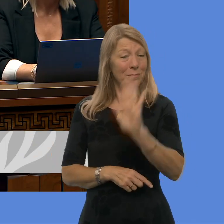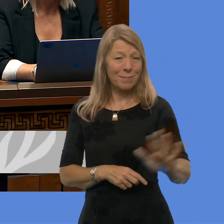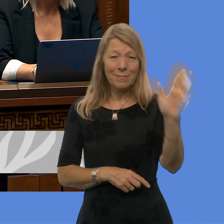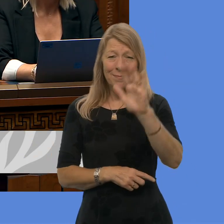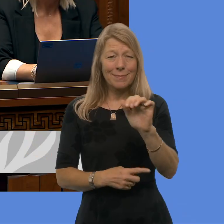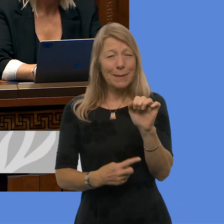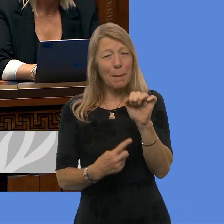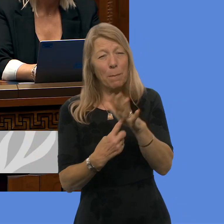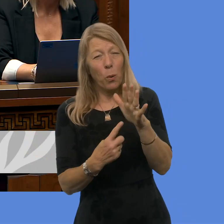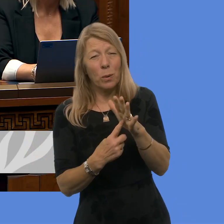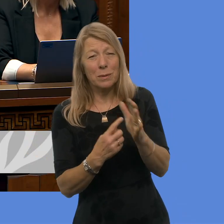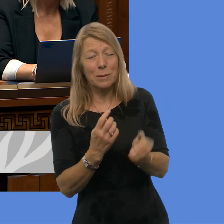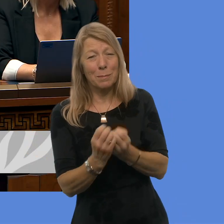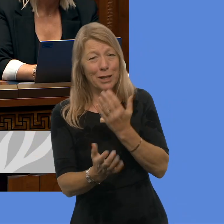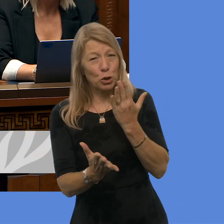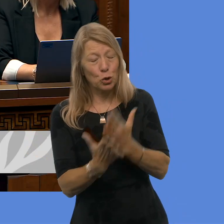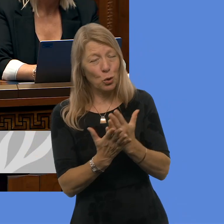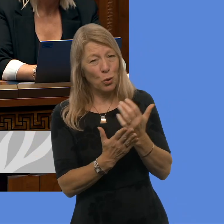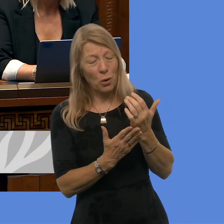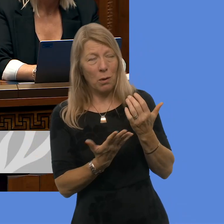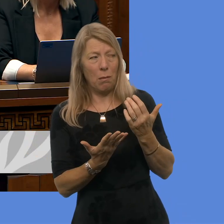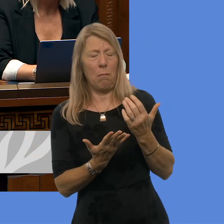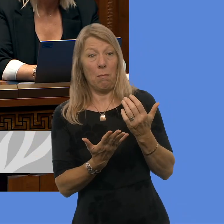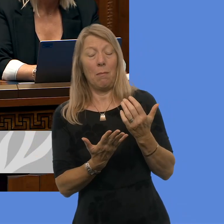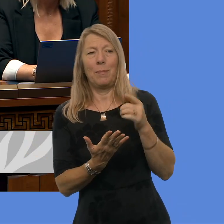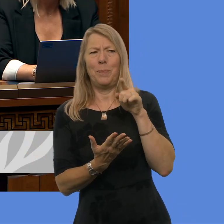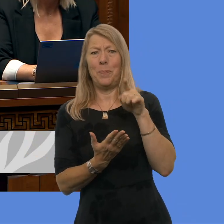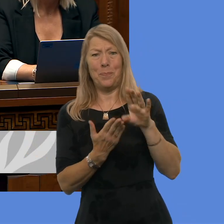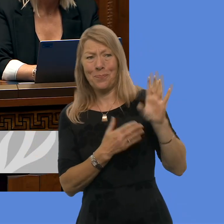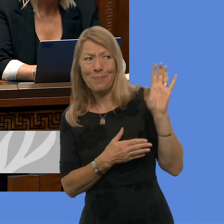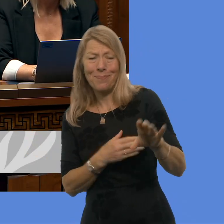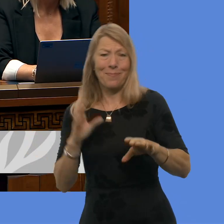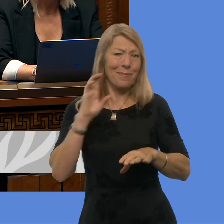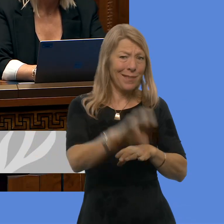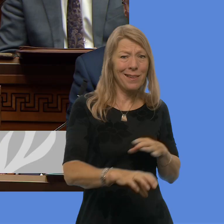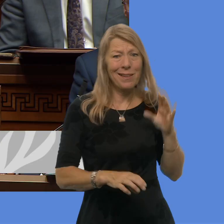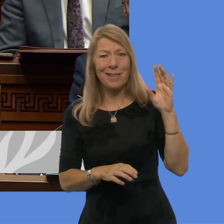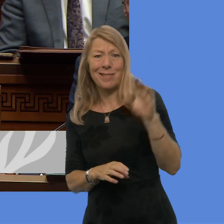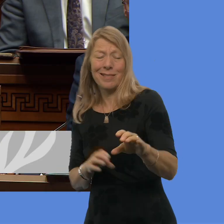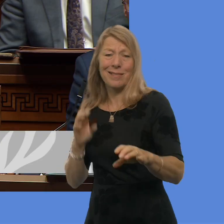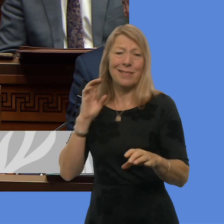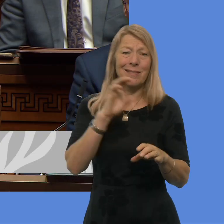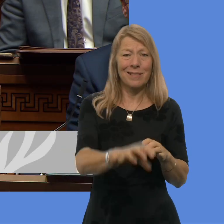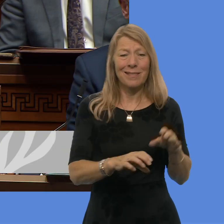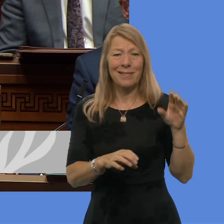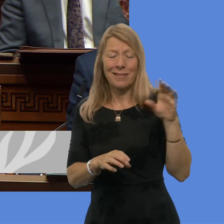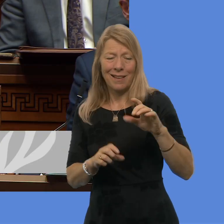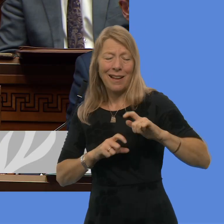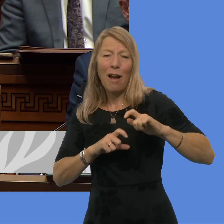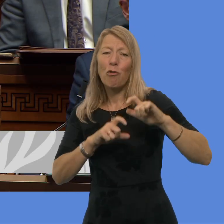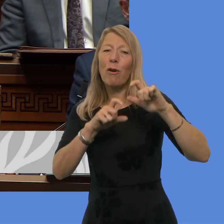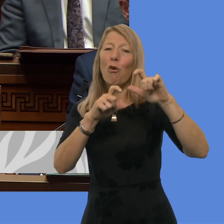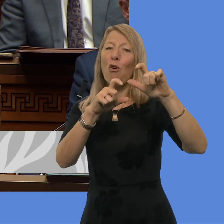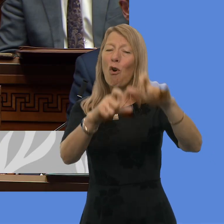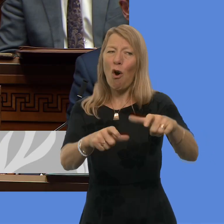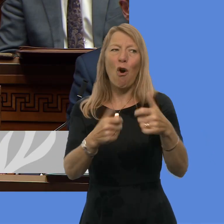underline the sheer scale of investment that we've seen in the North West in recent times, and I think all be buoyed up by that